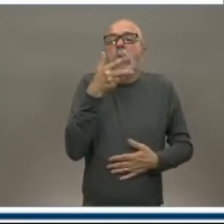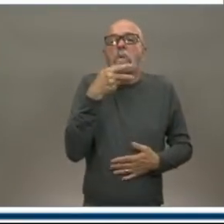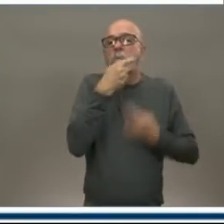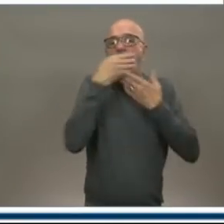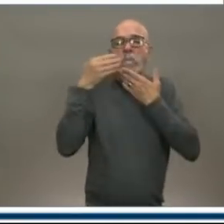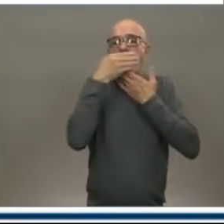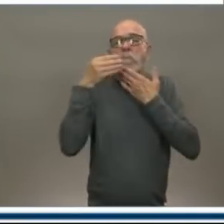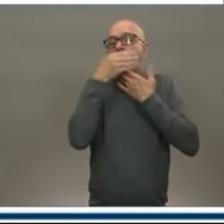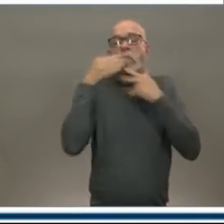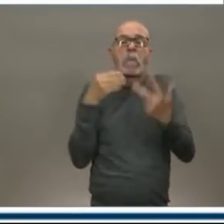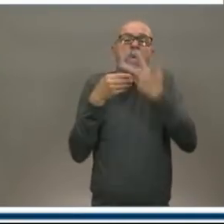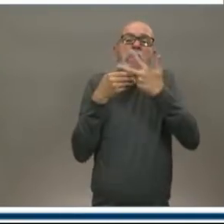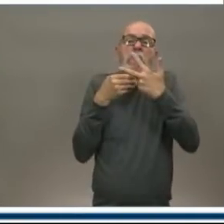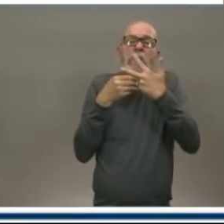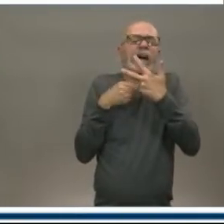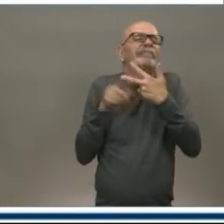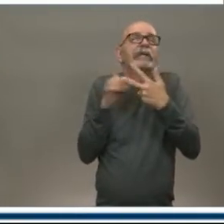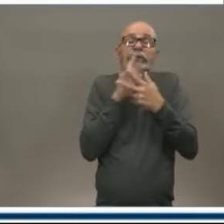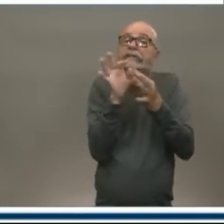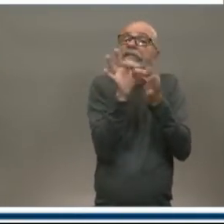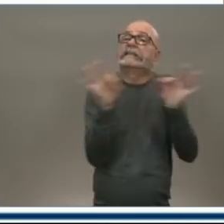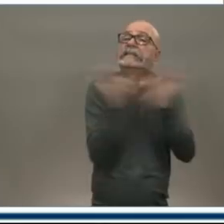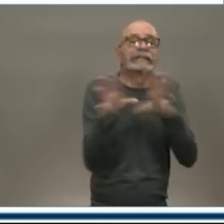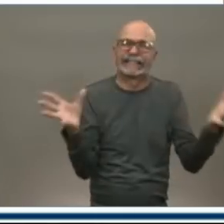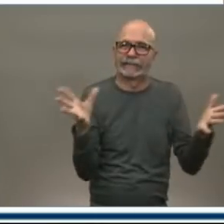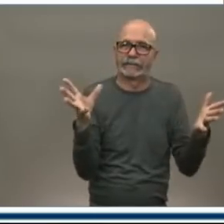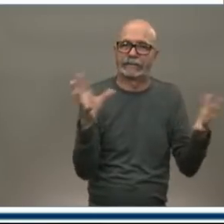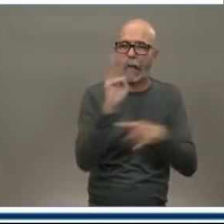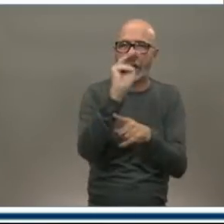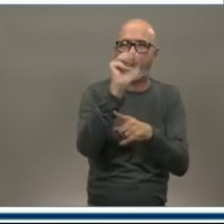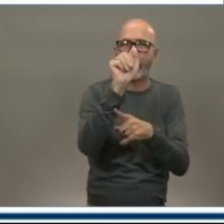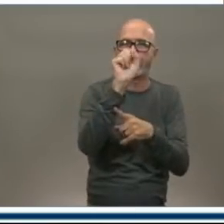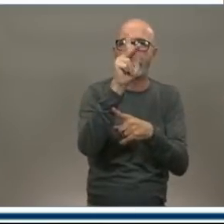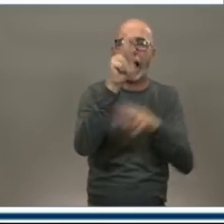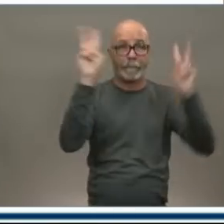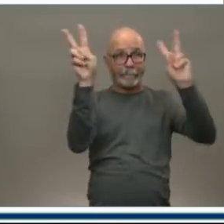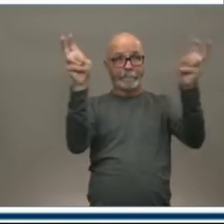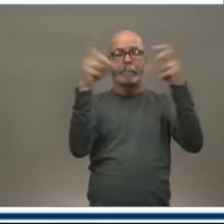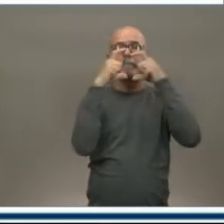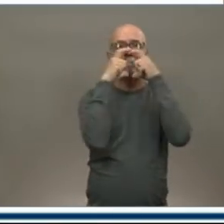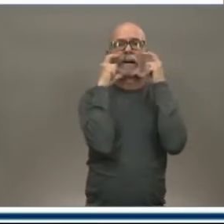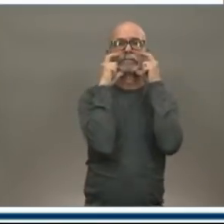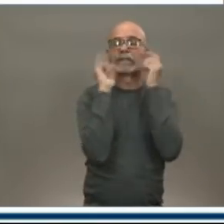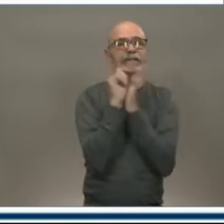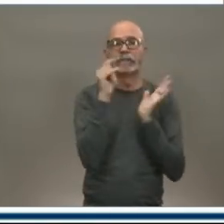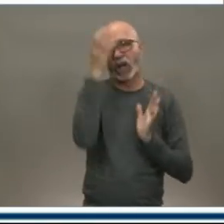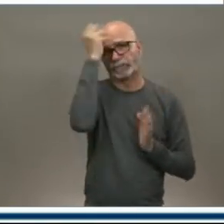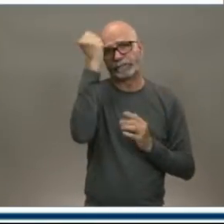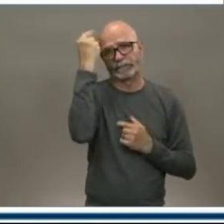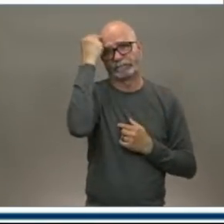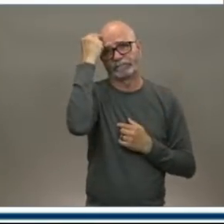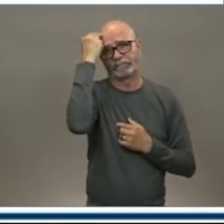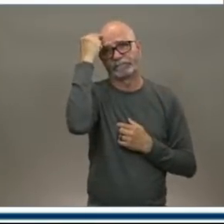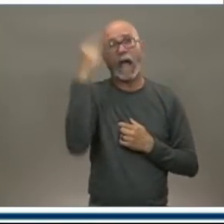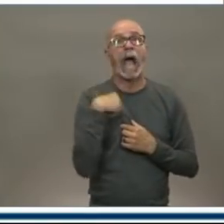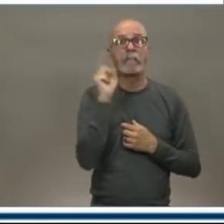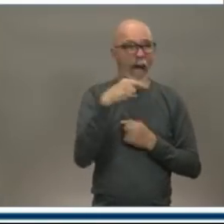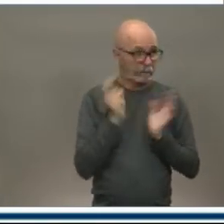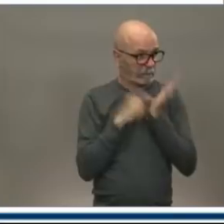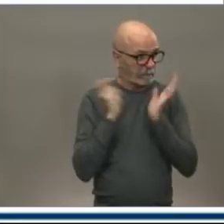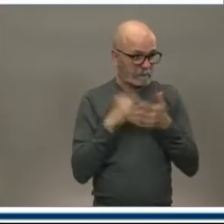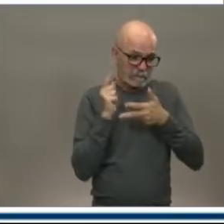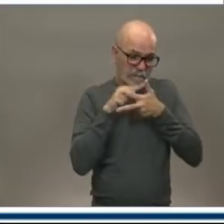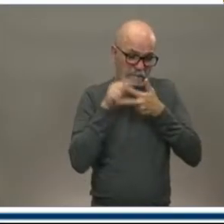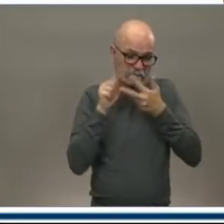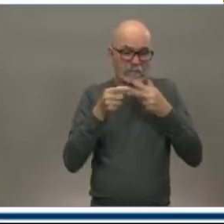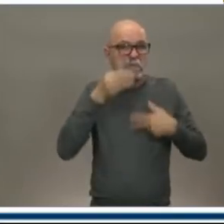important thing is people wearing masks and wearing them properly and not worrying so much about whether it's 2 or 3 layered masks. Go ahead with